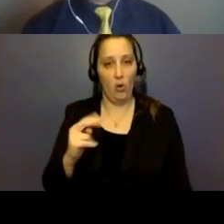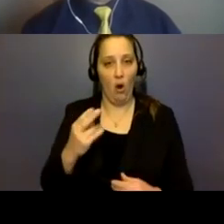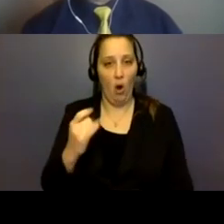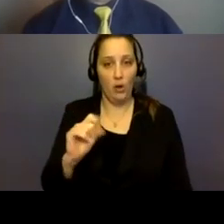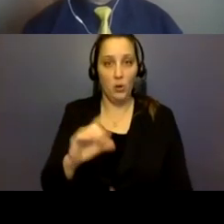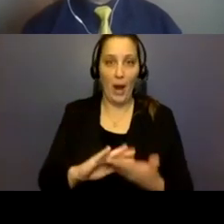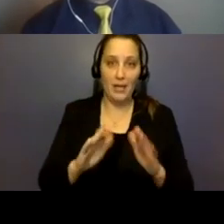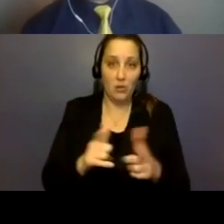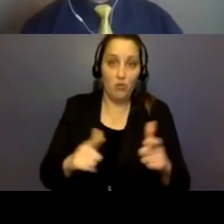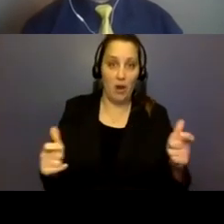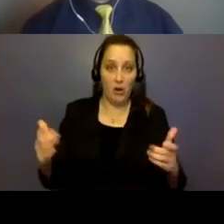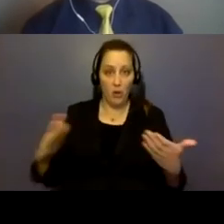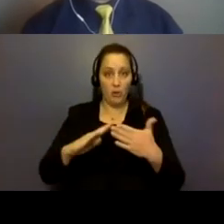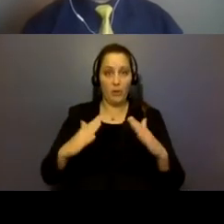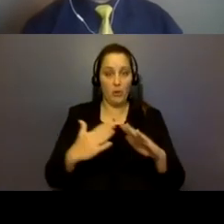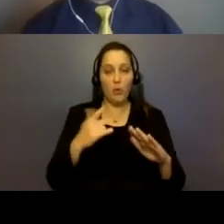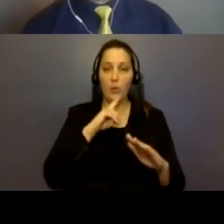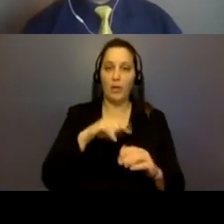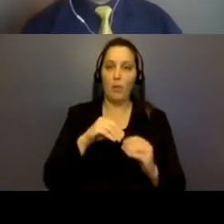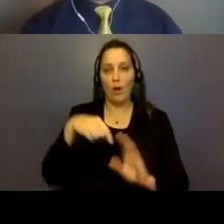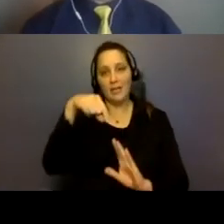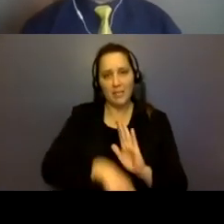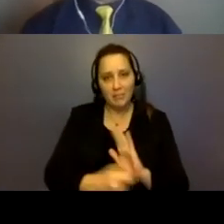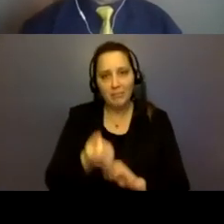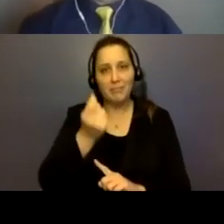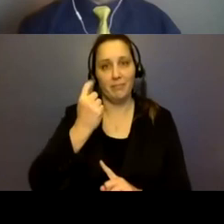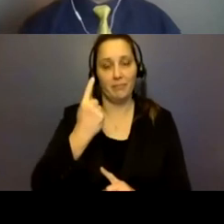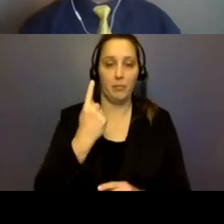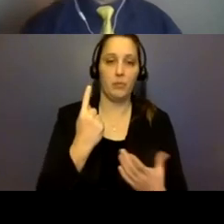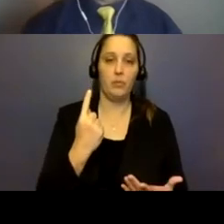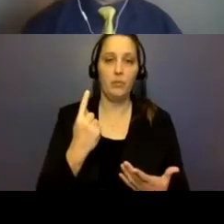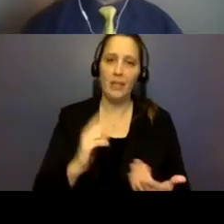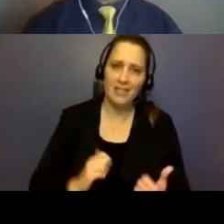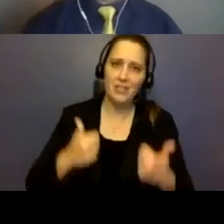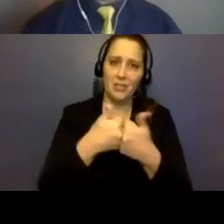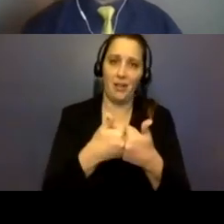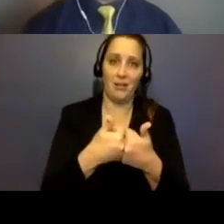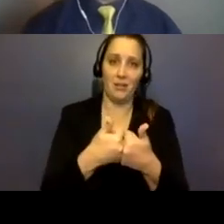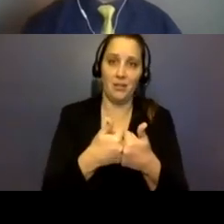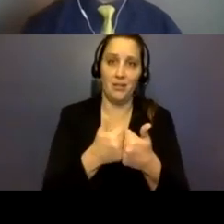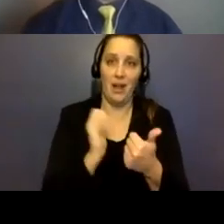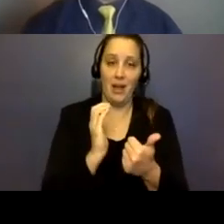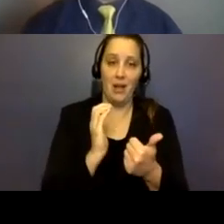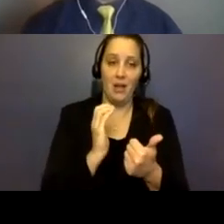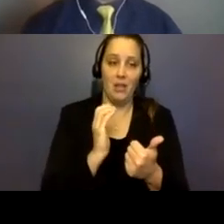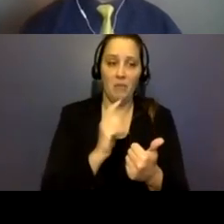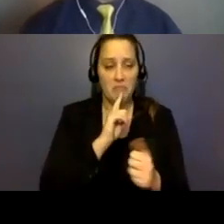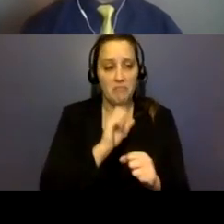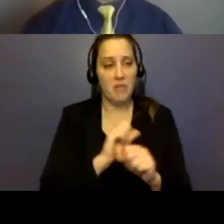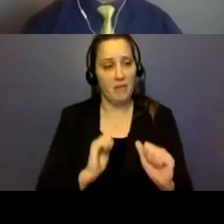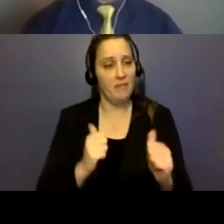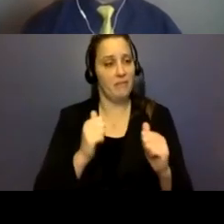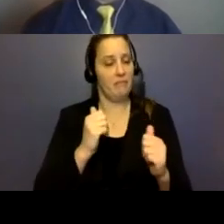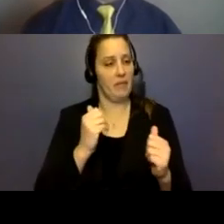greater community, we can really more deeply come to understand the challenges that are faced in the